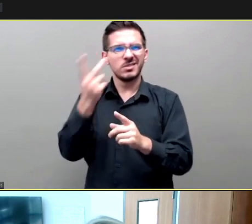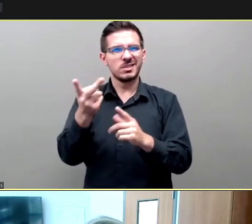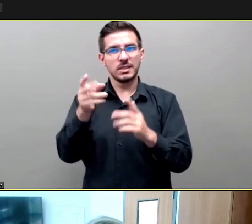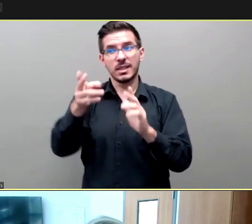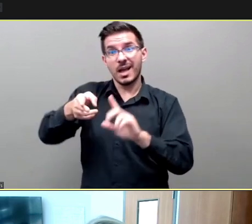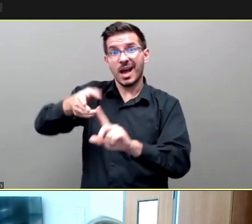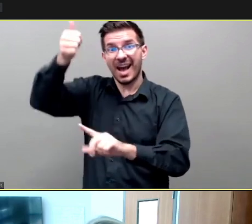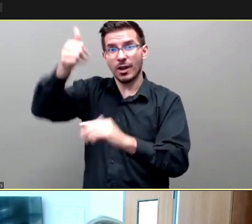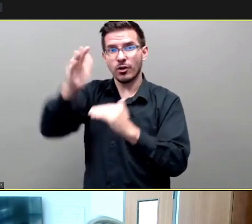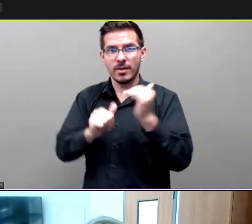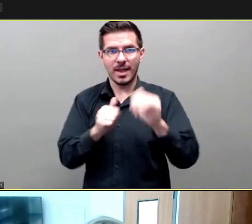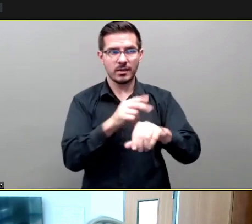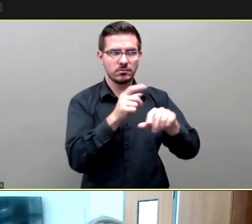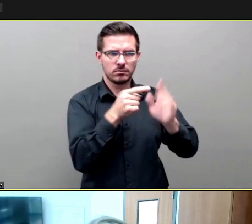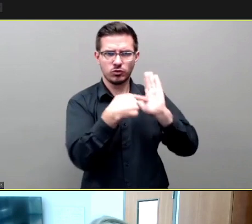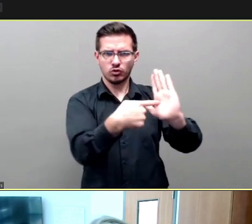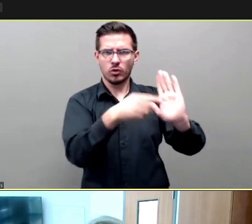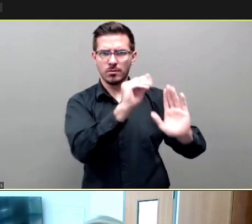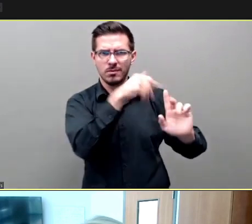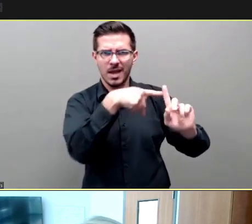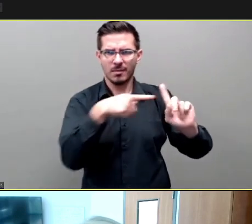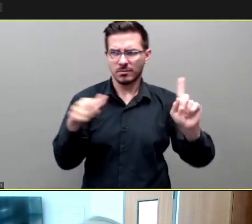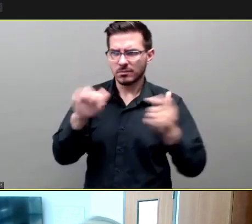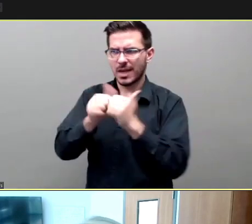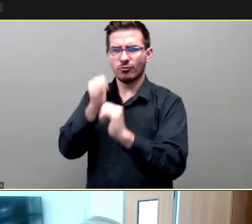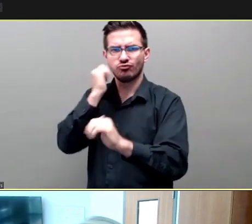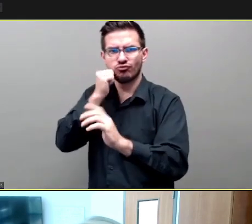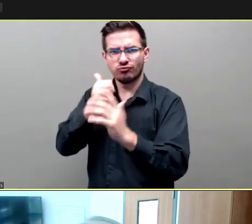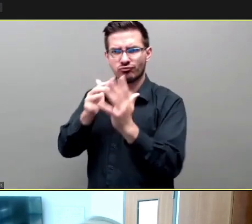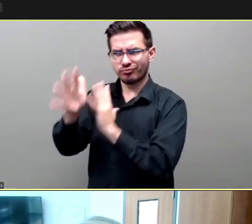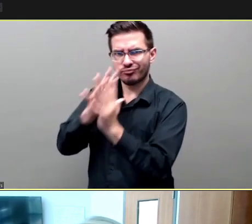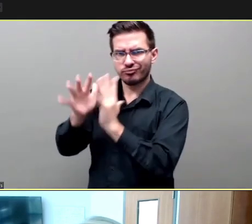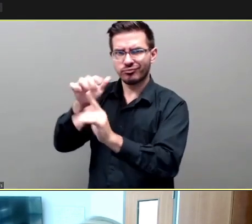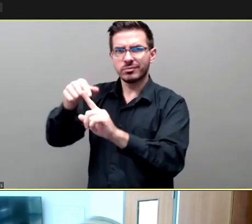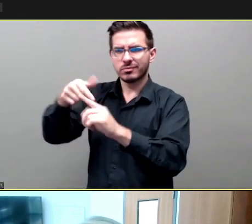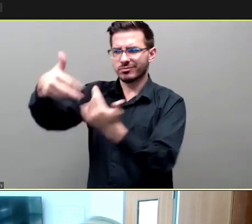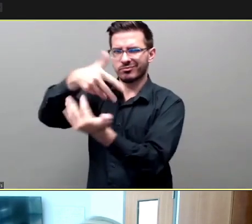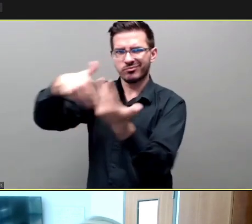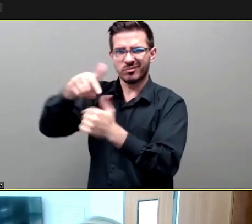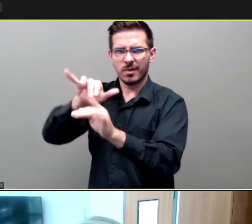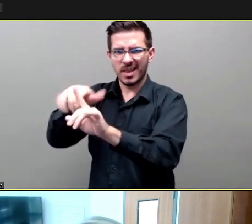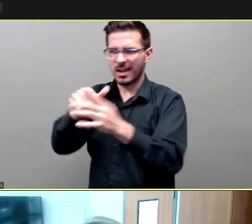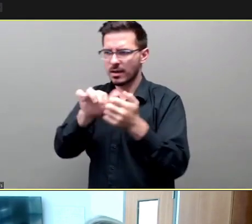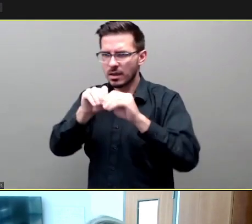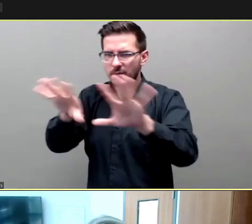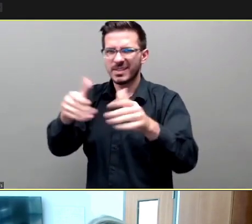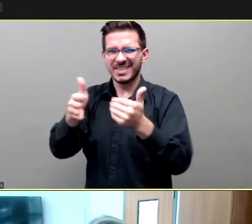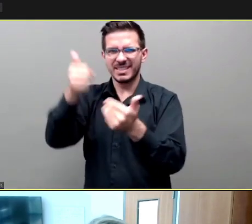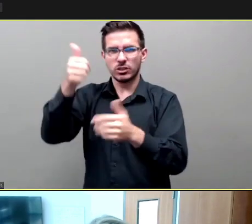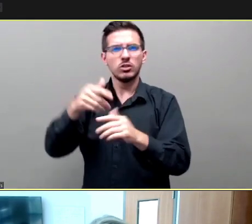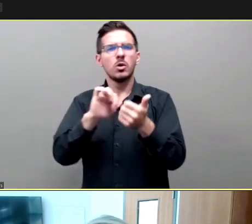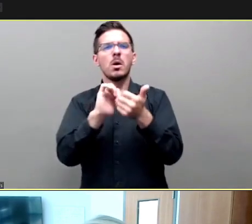shown. And so how is the state preparing for the inevitability of long COVID at this point?